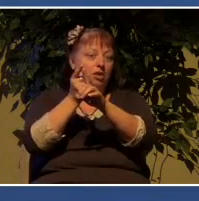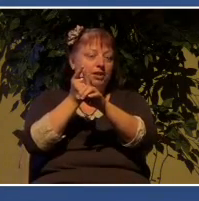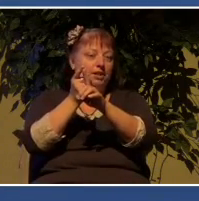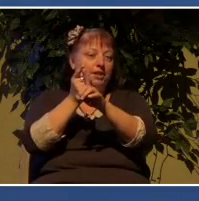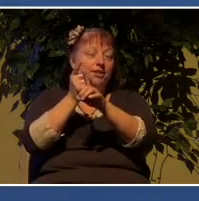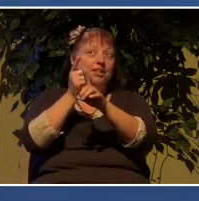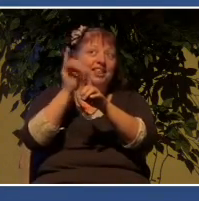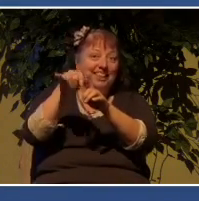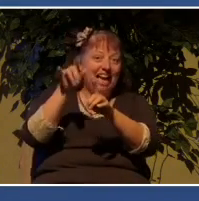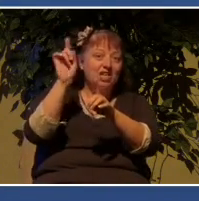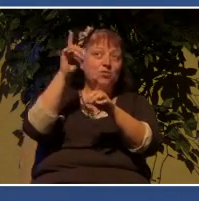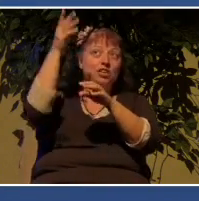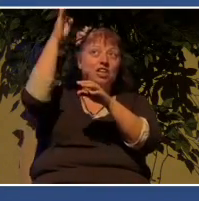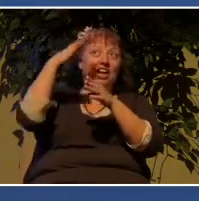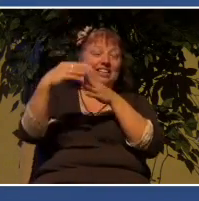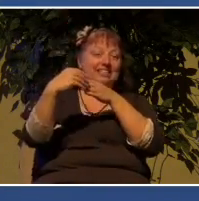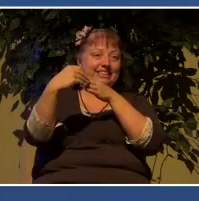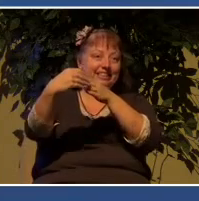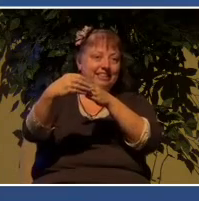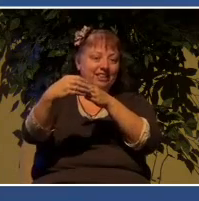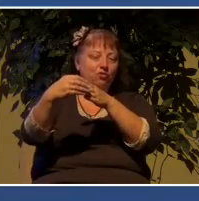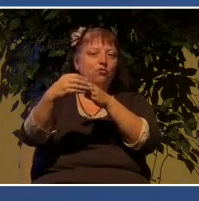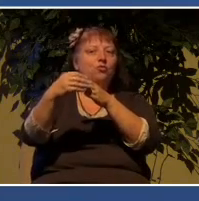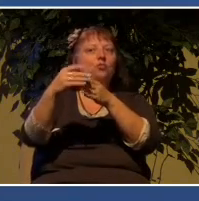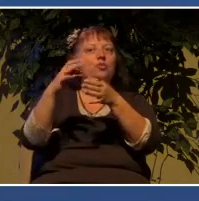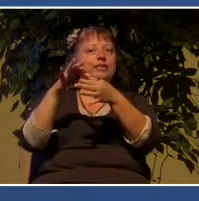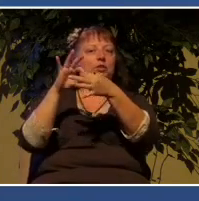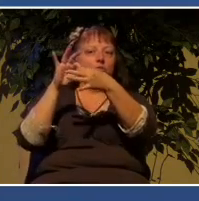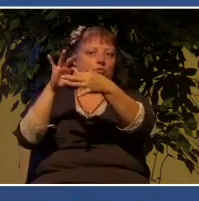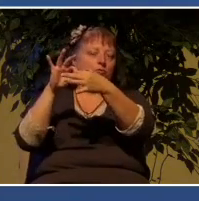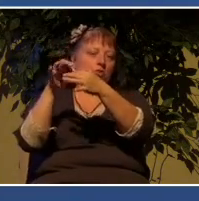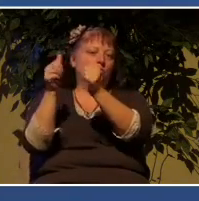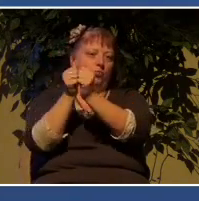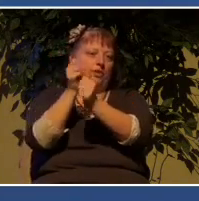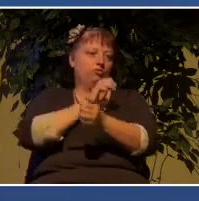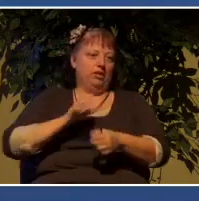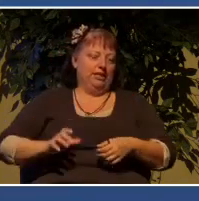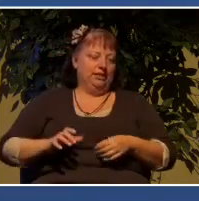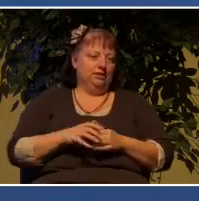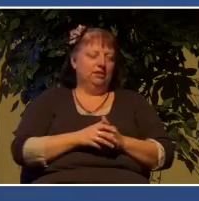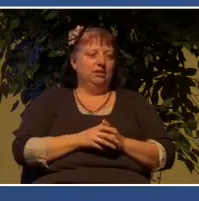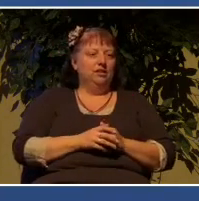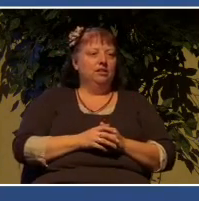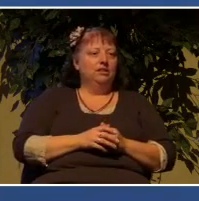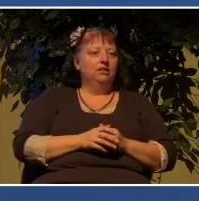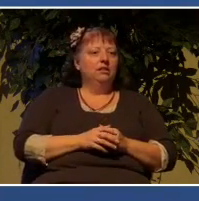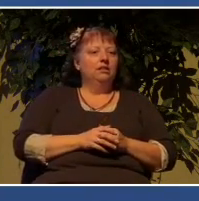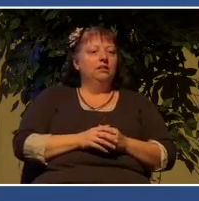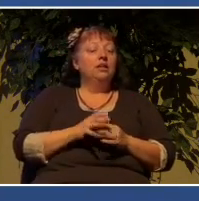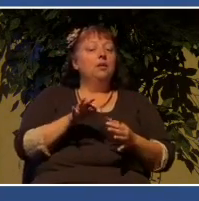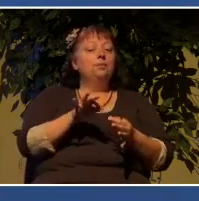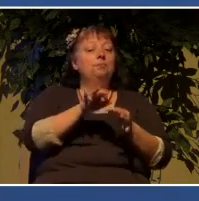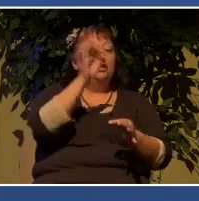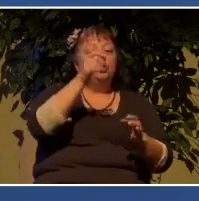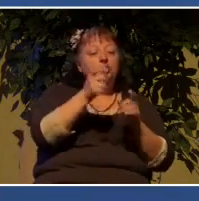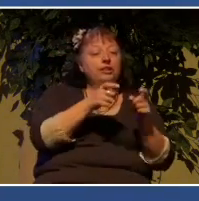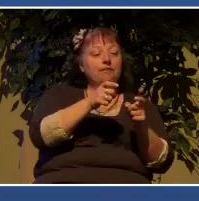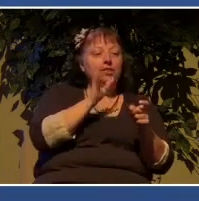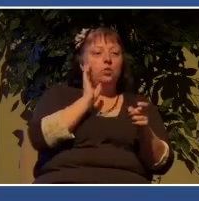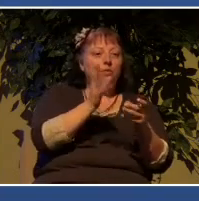God's taking you through union with Christ. So now he says, since spiritual gifts are going to be